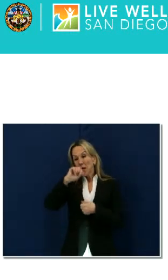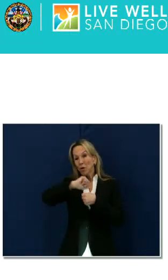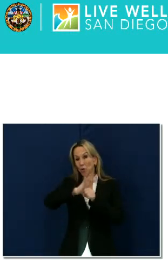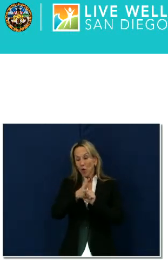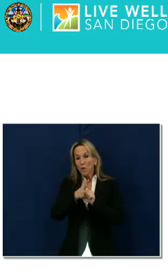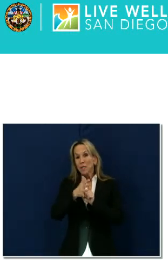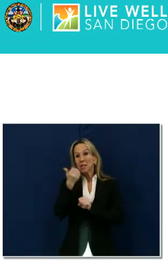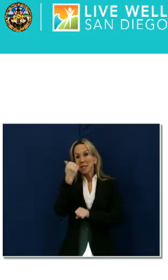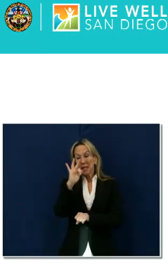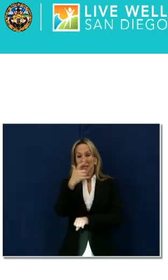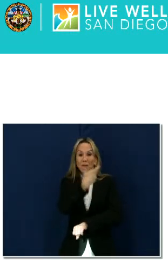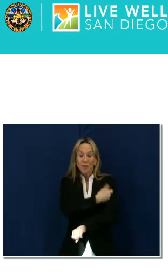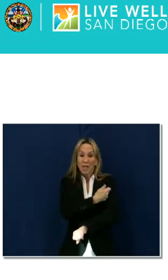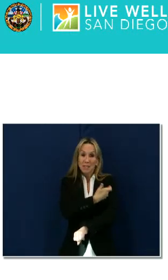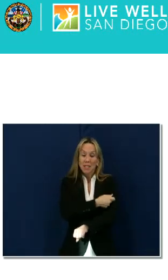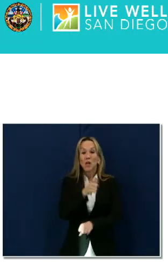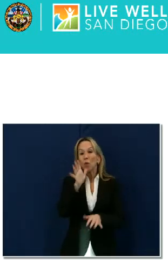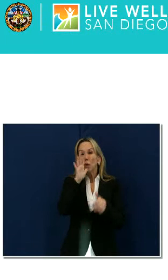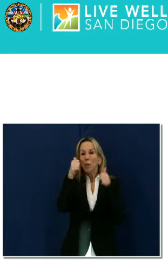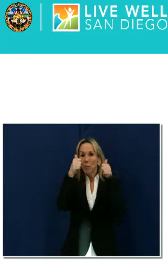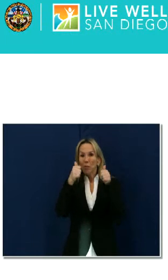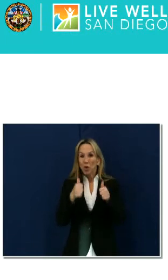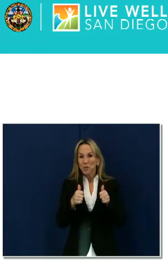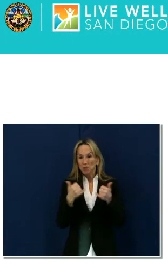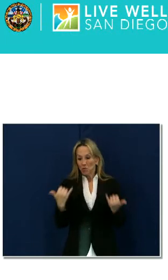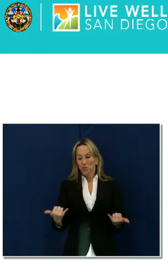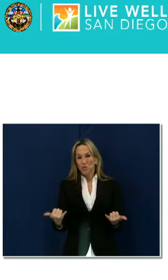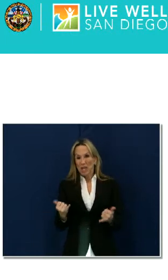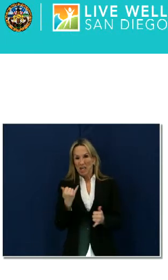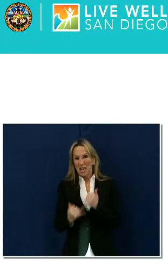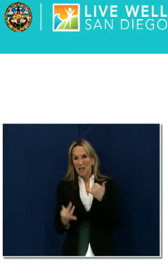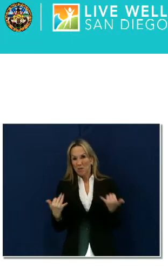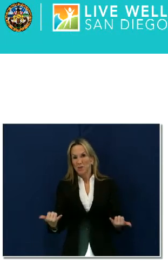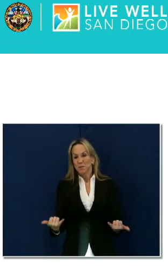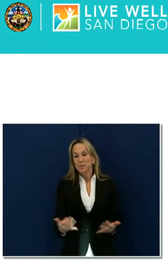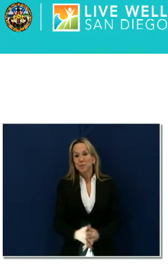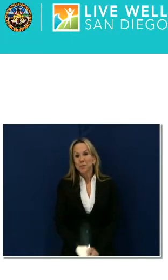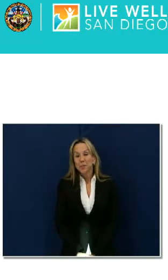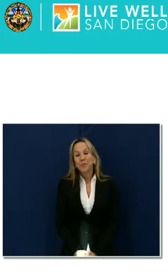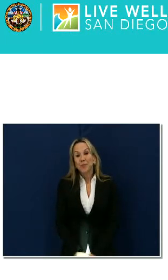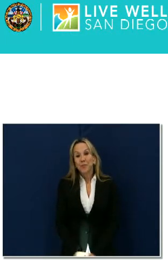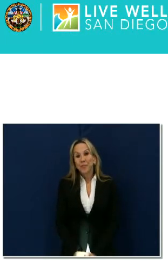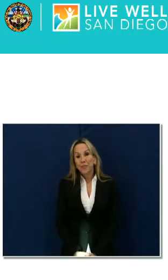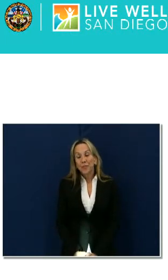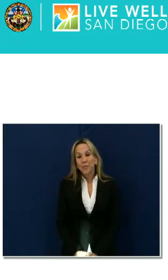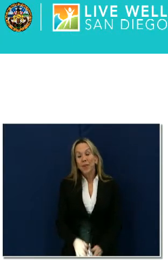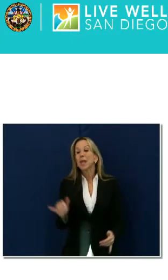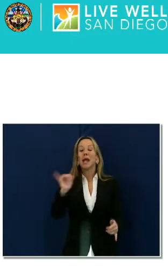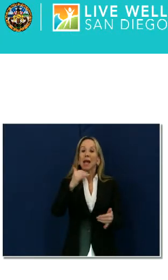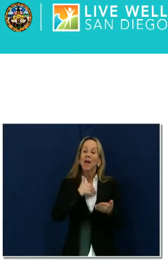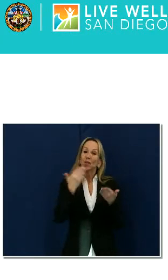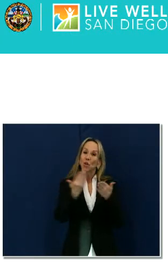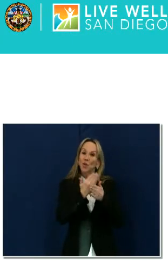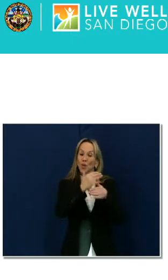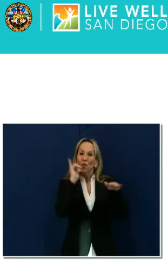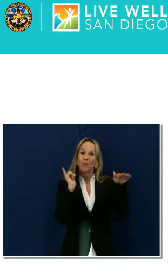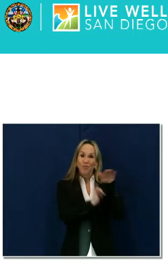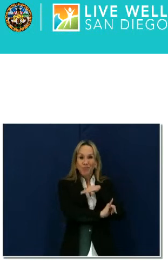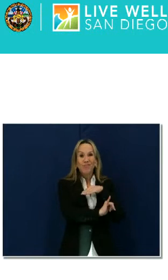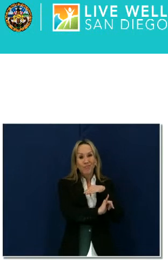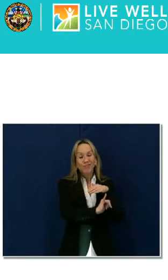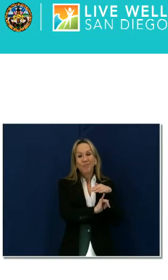vaccinations that will be posted at the end of the day. And then next, there was also a new quarantine